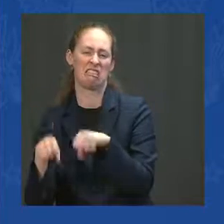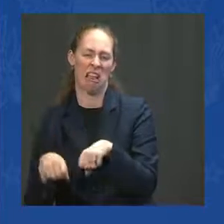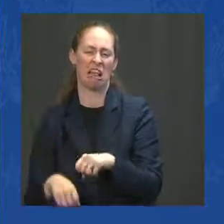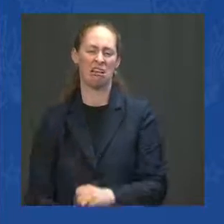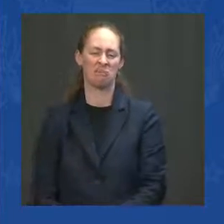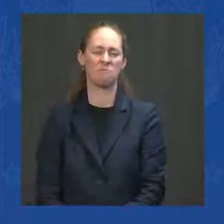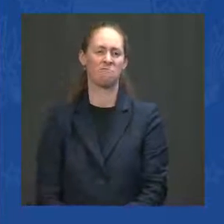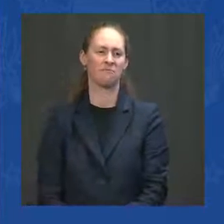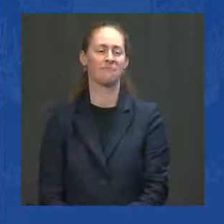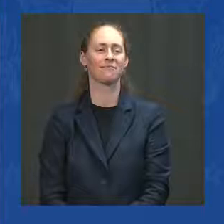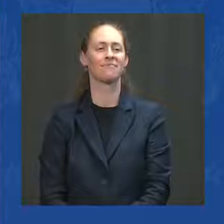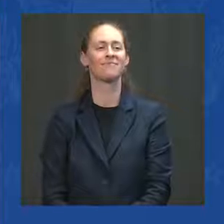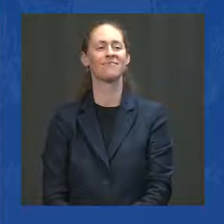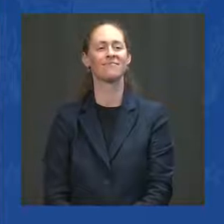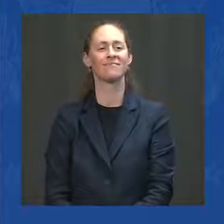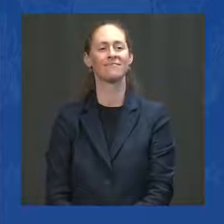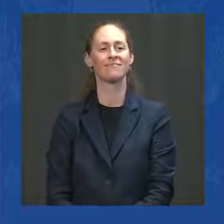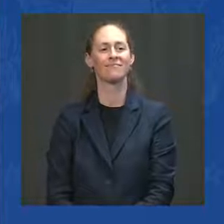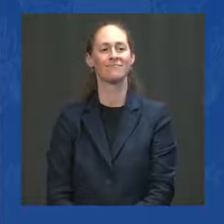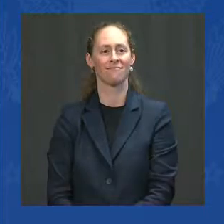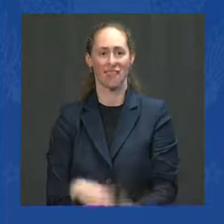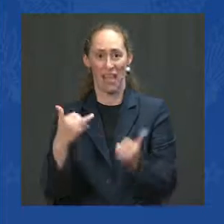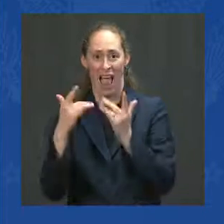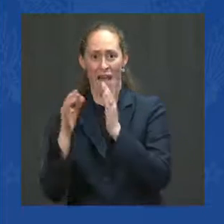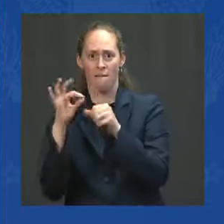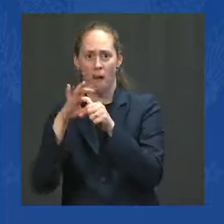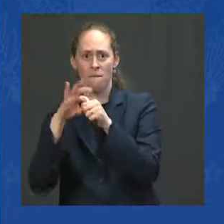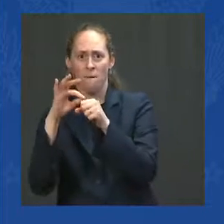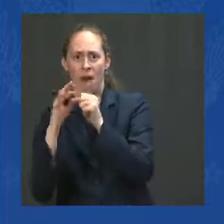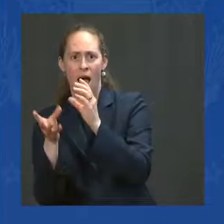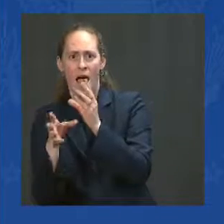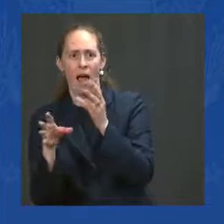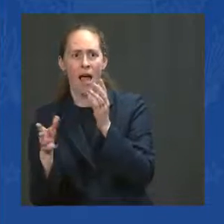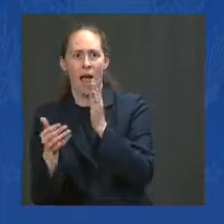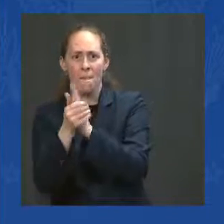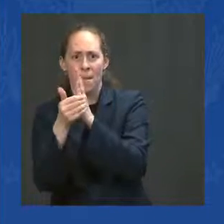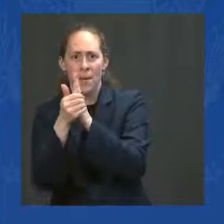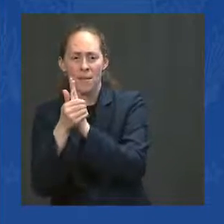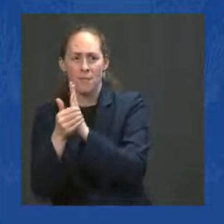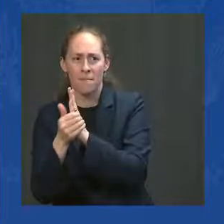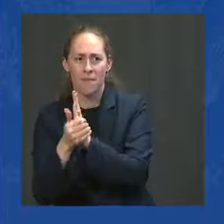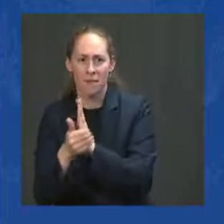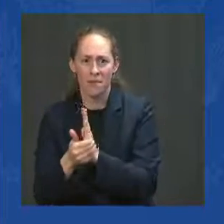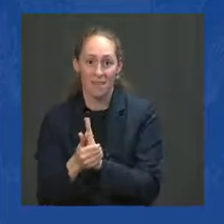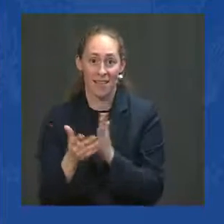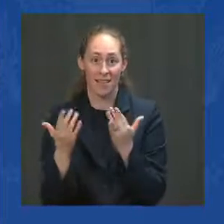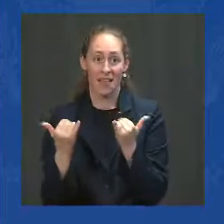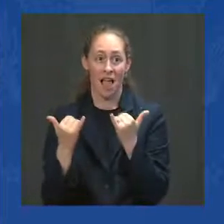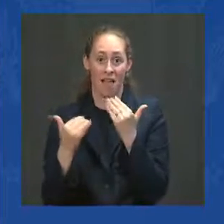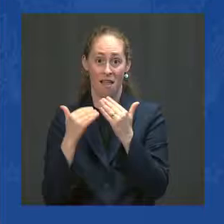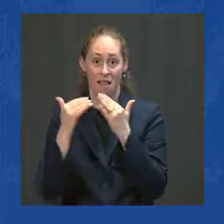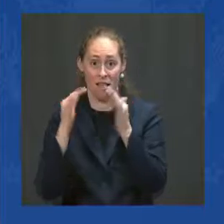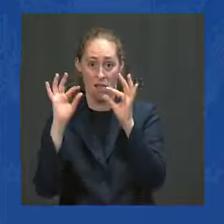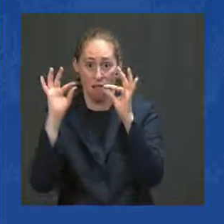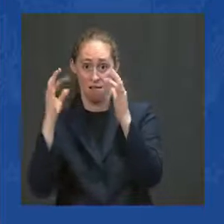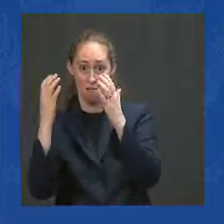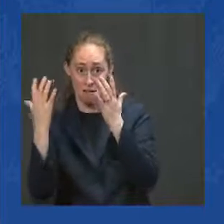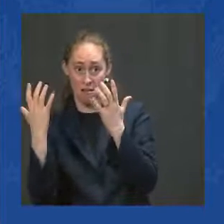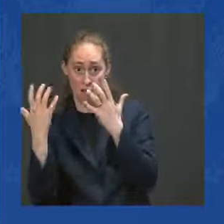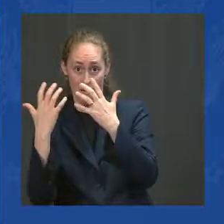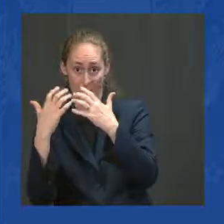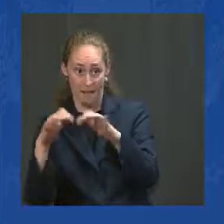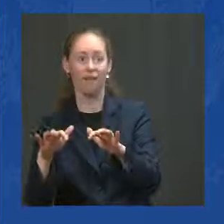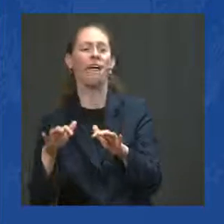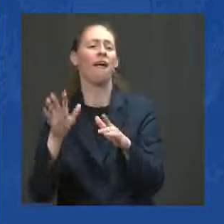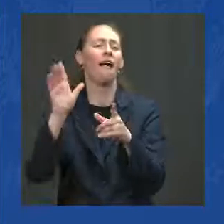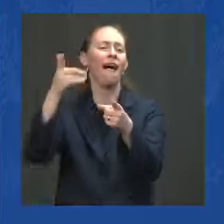on all these amendments, and then they get to the business of seeing how they can make it work and then come back. I know you understand this well, but the public